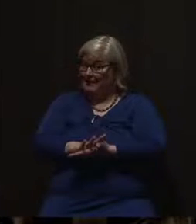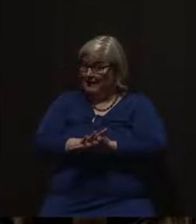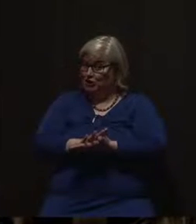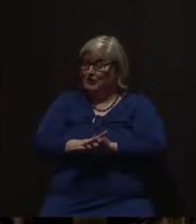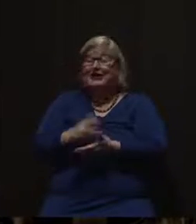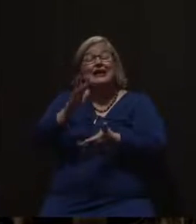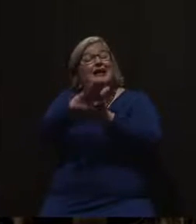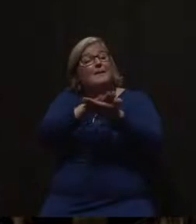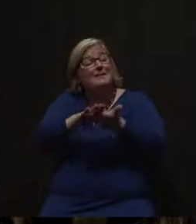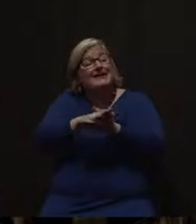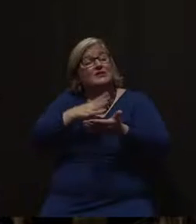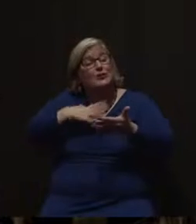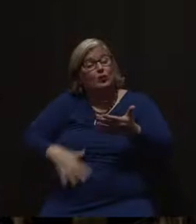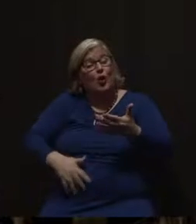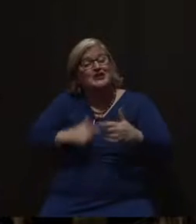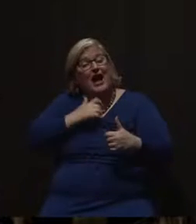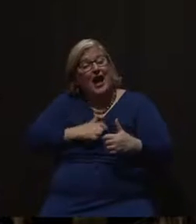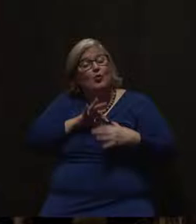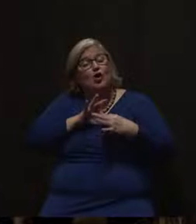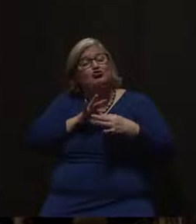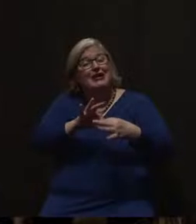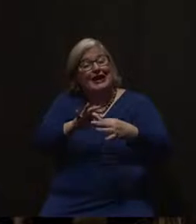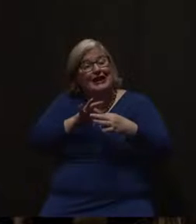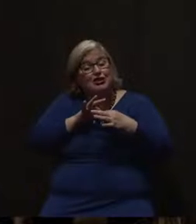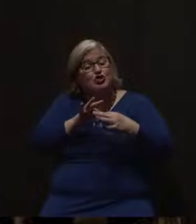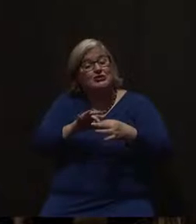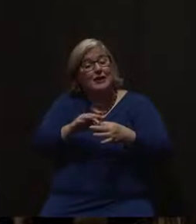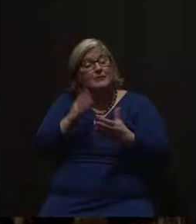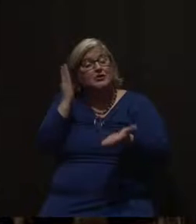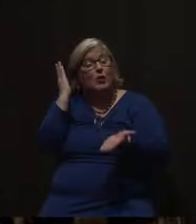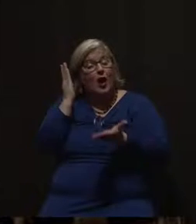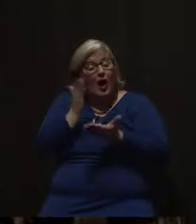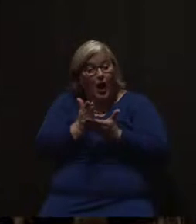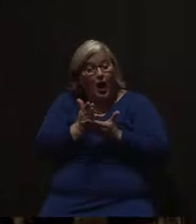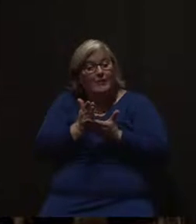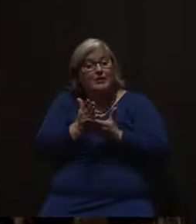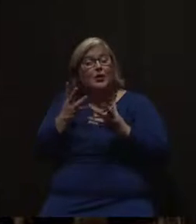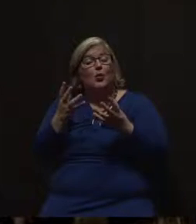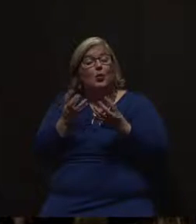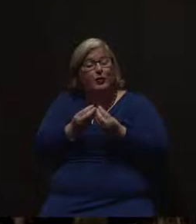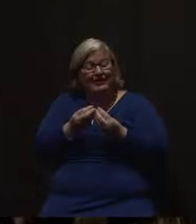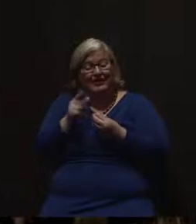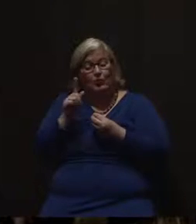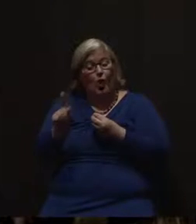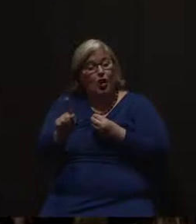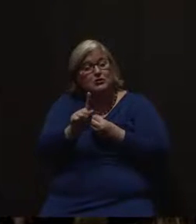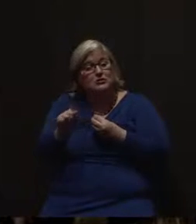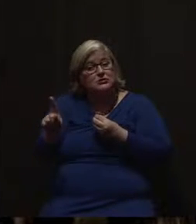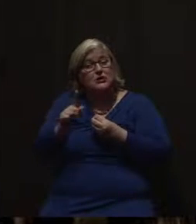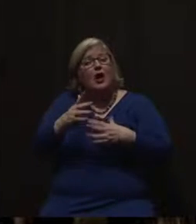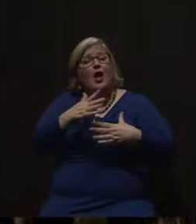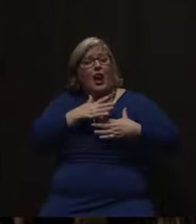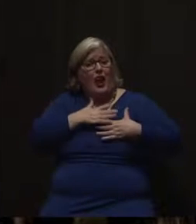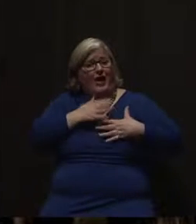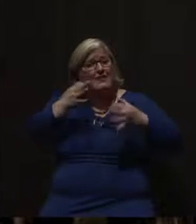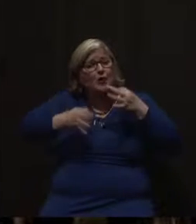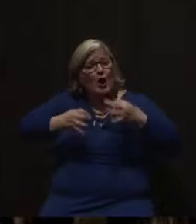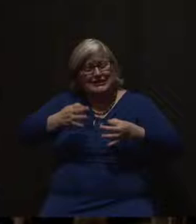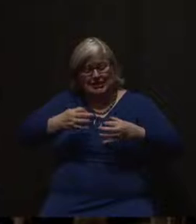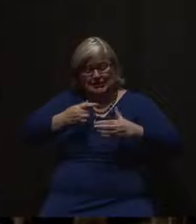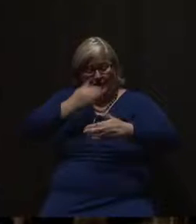entities. And that's love politics in action, love beyond the border of our